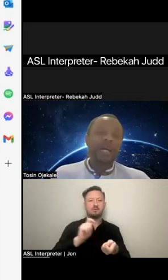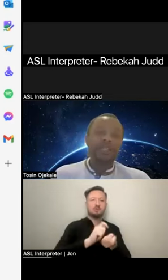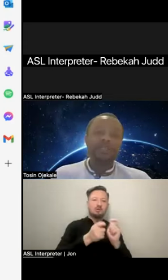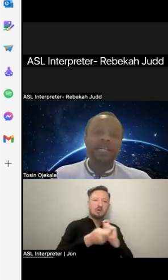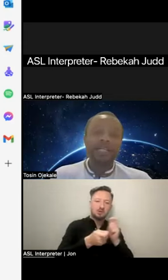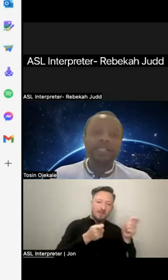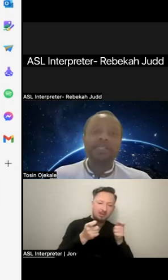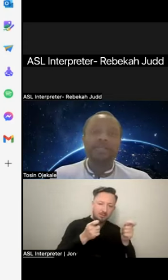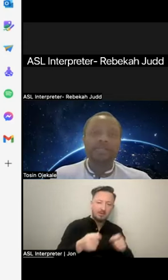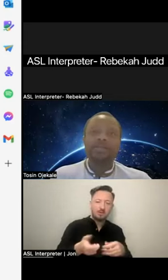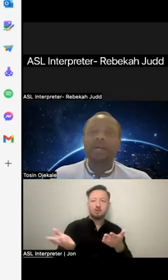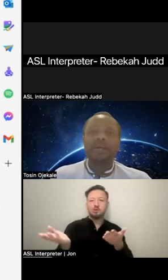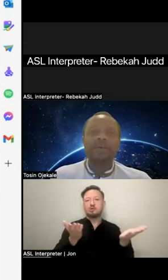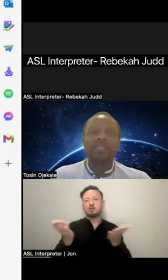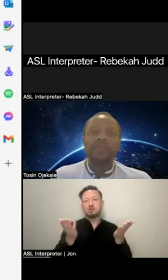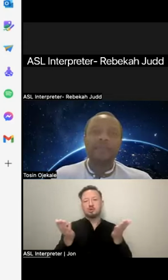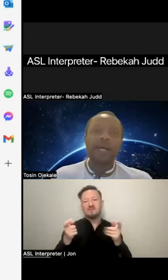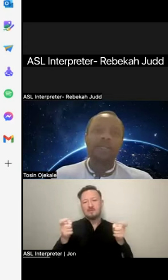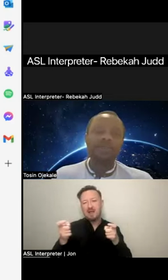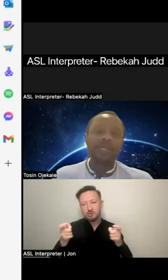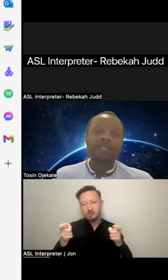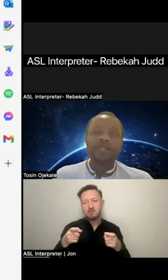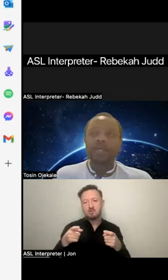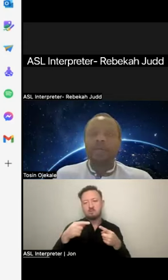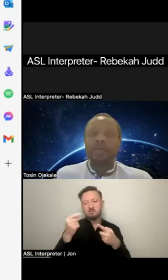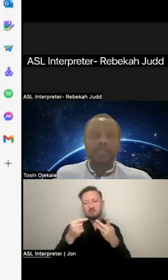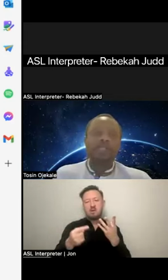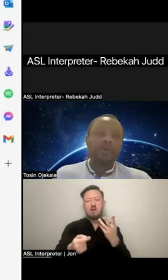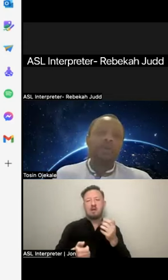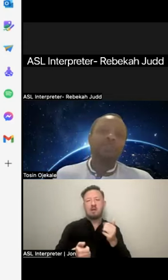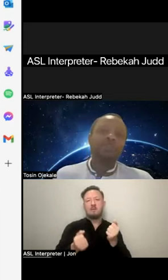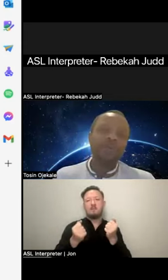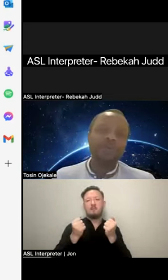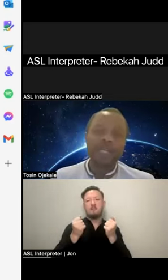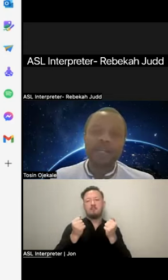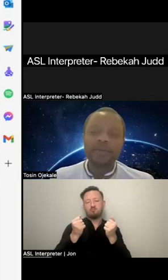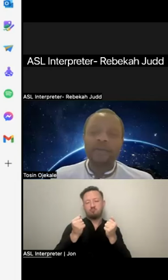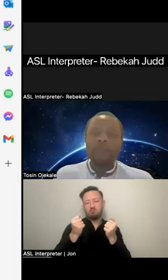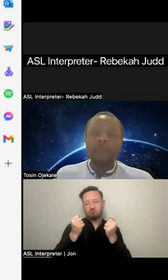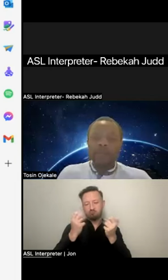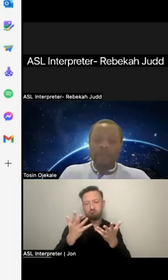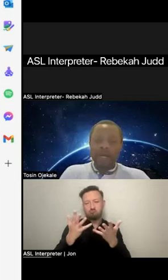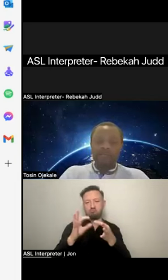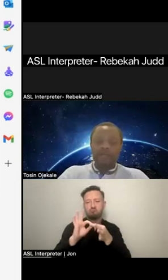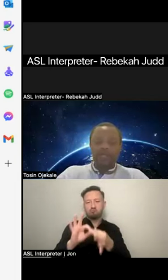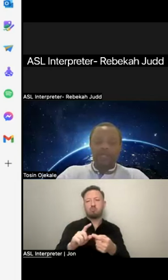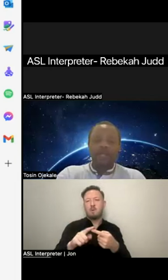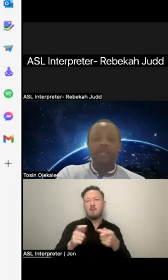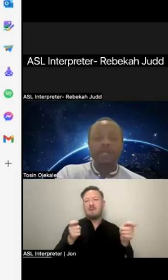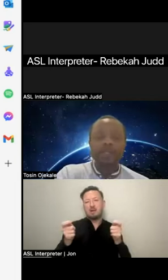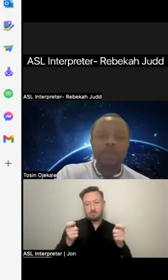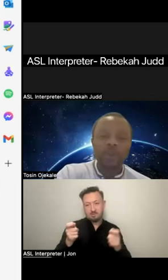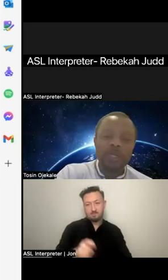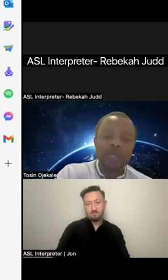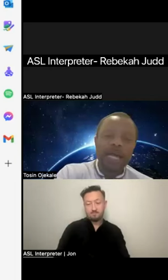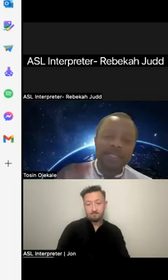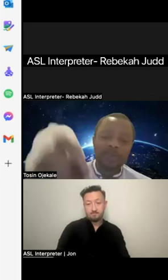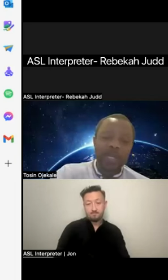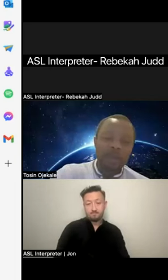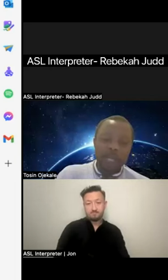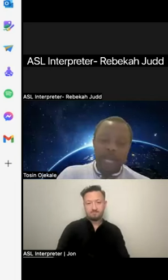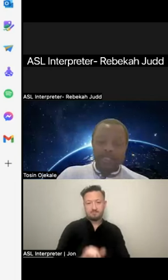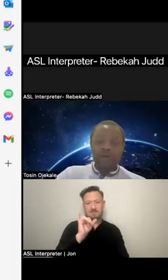service management, and other type of management. Or it can also be used for problem management, okay? So